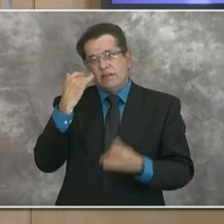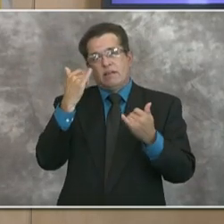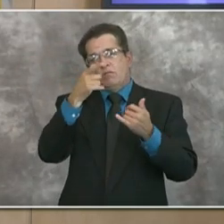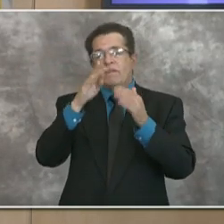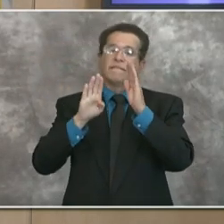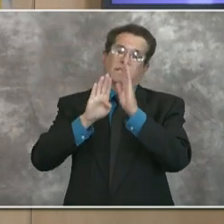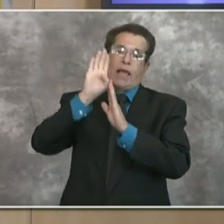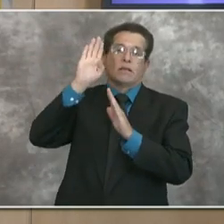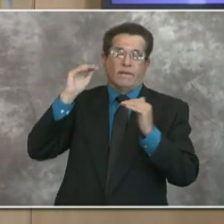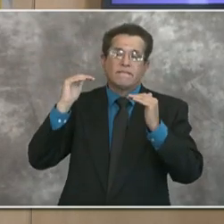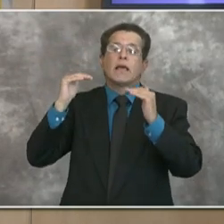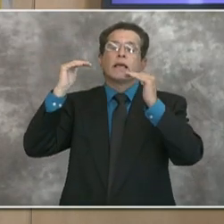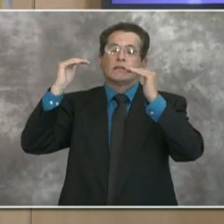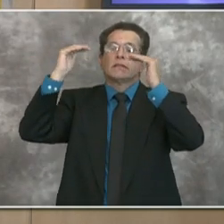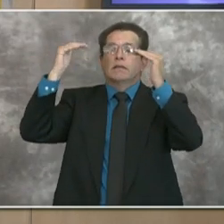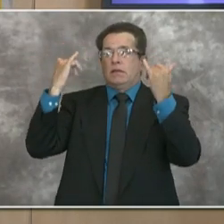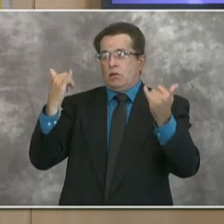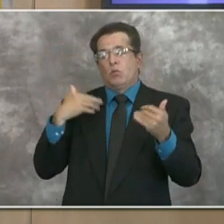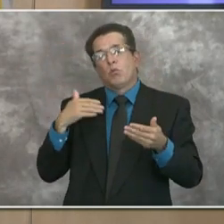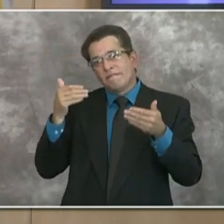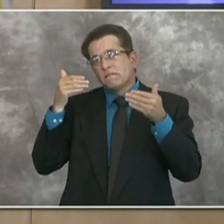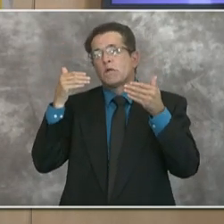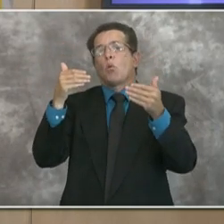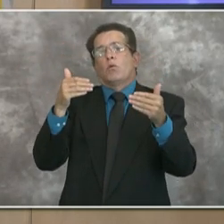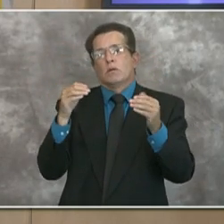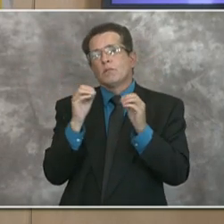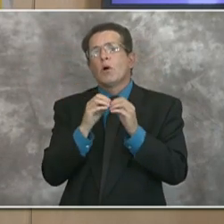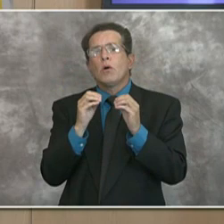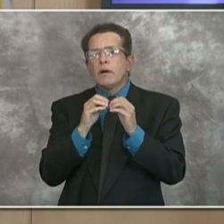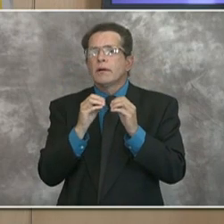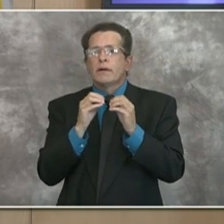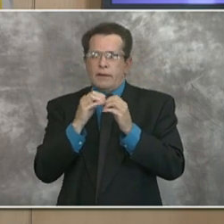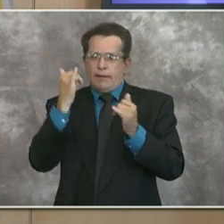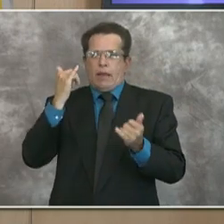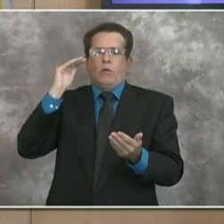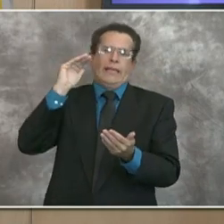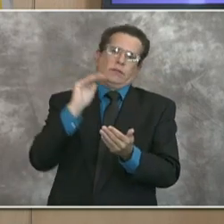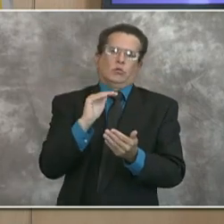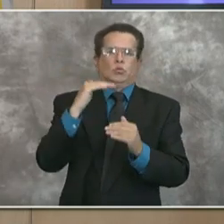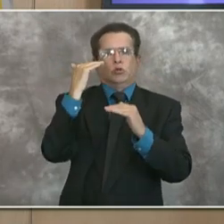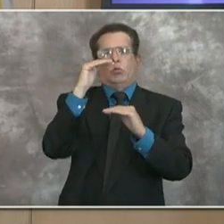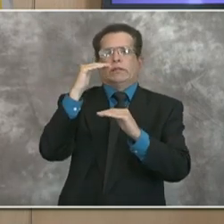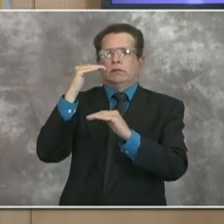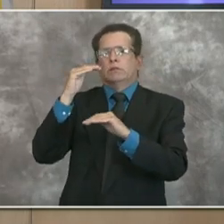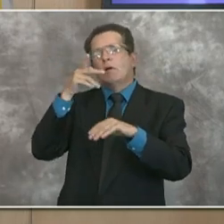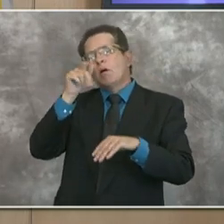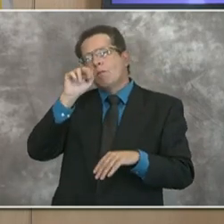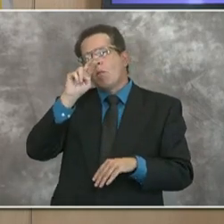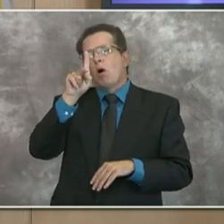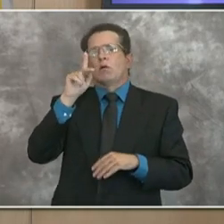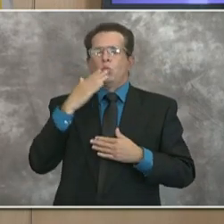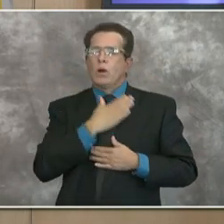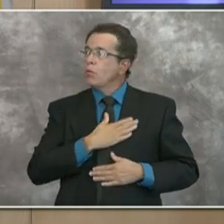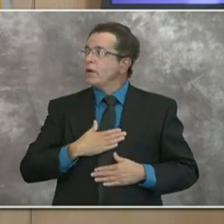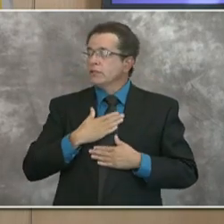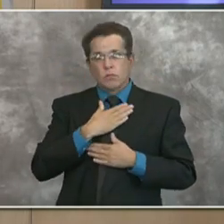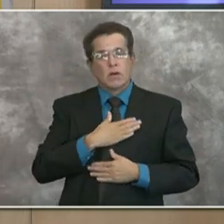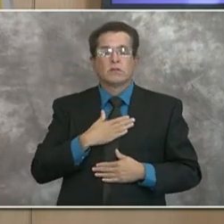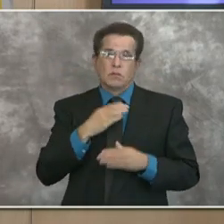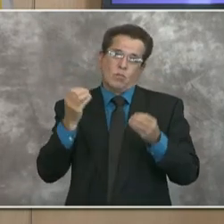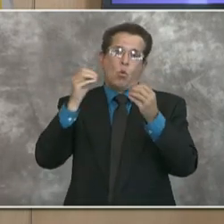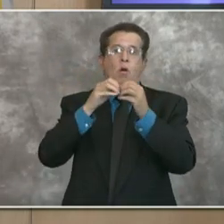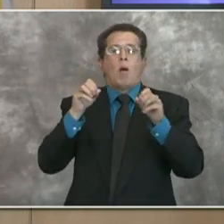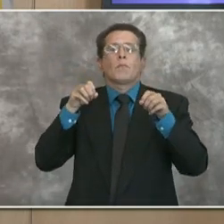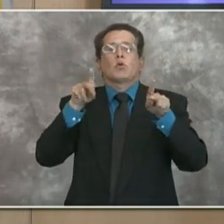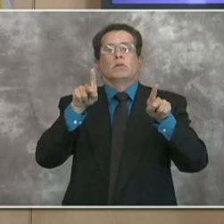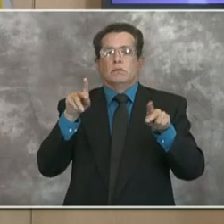advancement, and so today we are continuing to move forward with some additional easings of restrictions around parks, outdoor recreational opportunities,